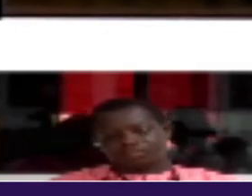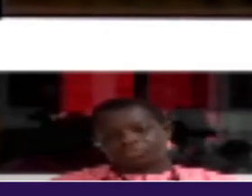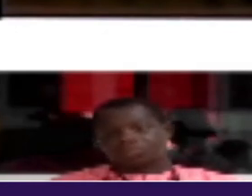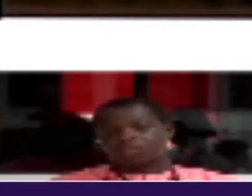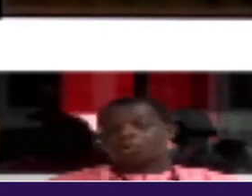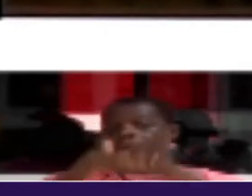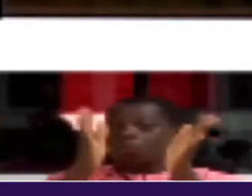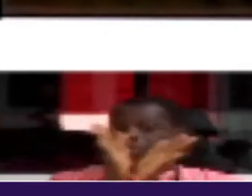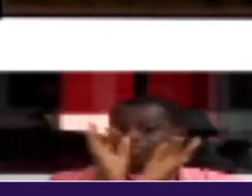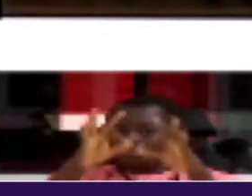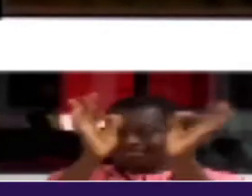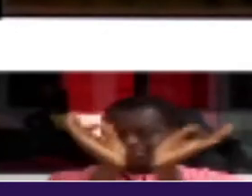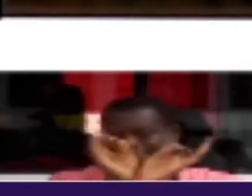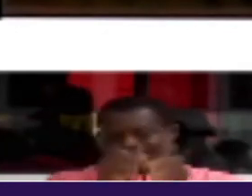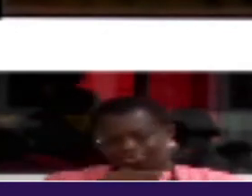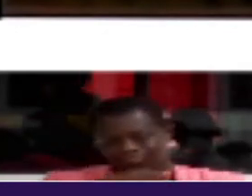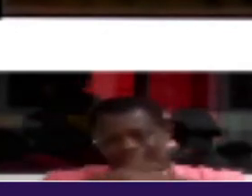team that trained together.